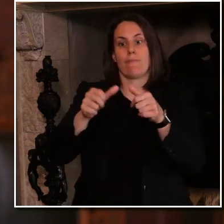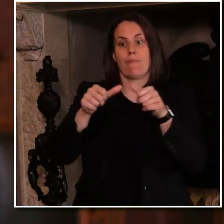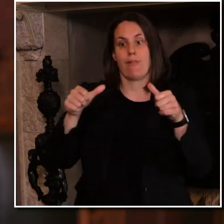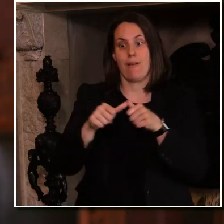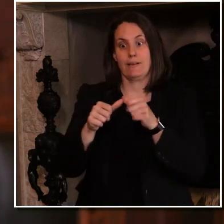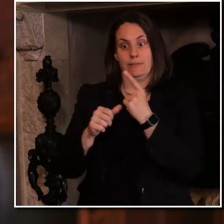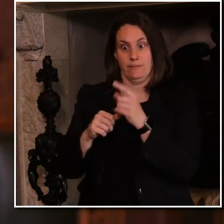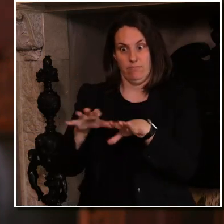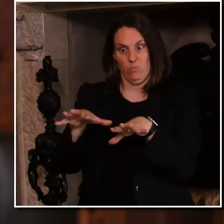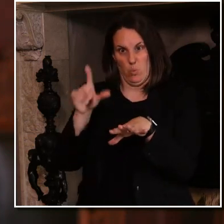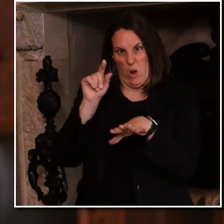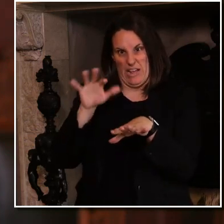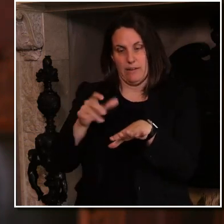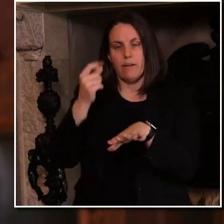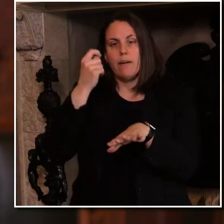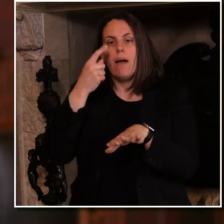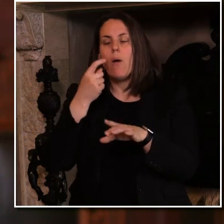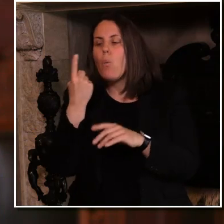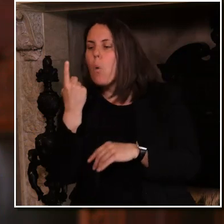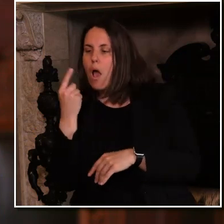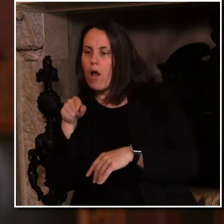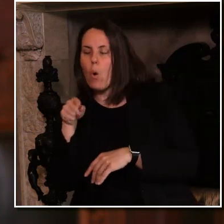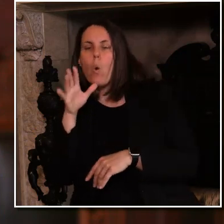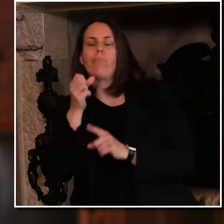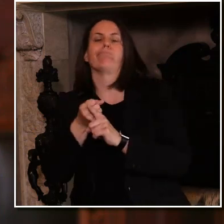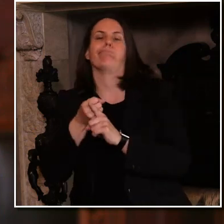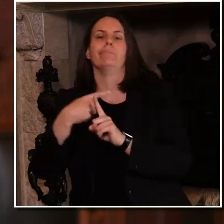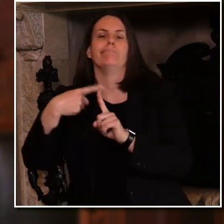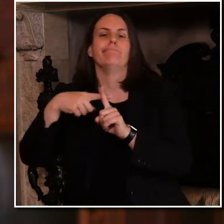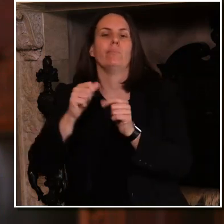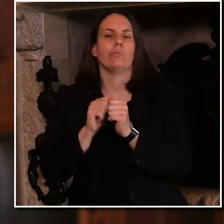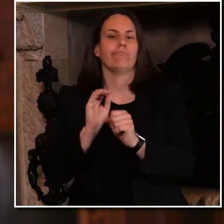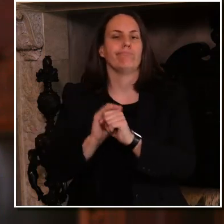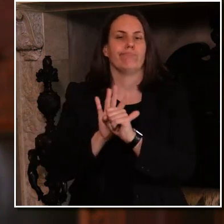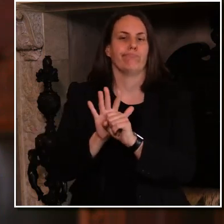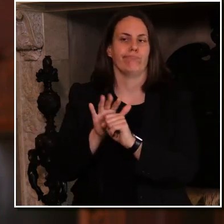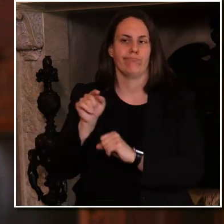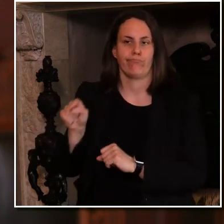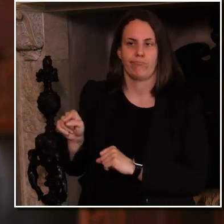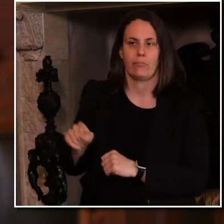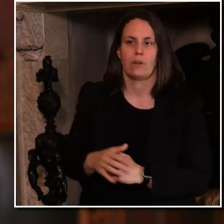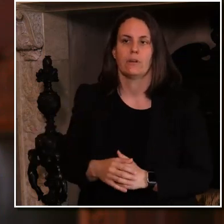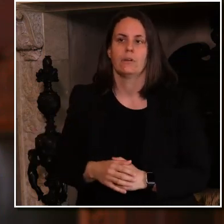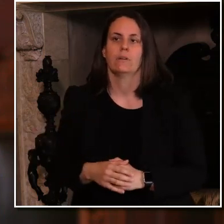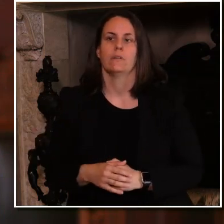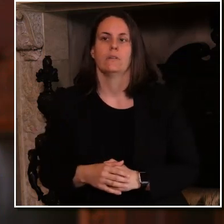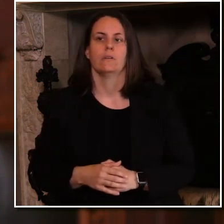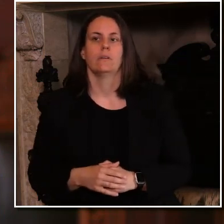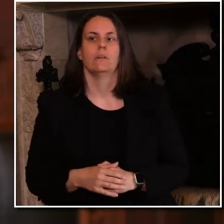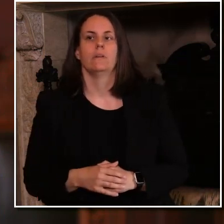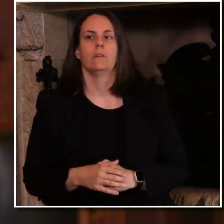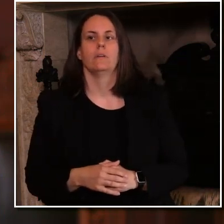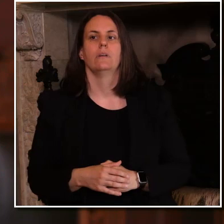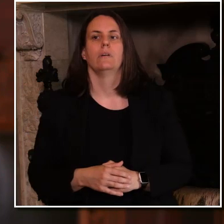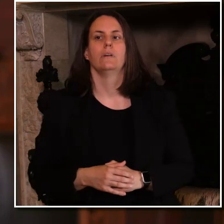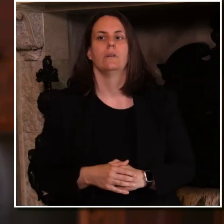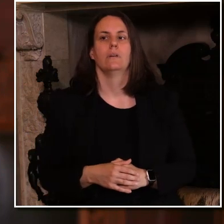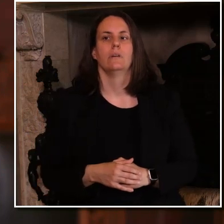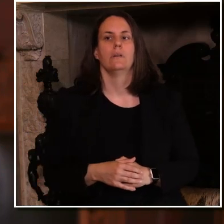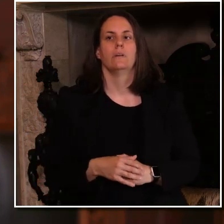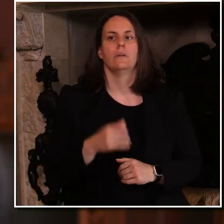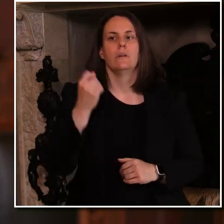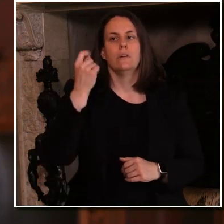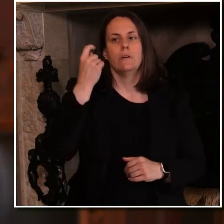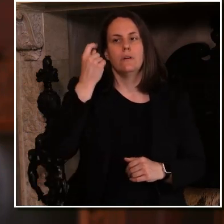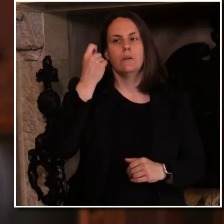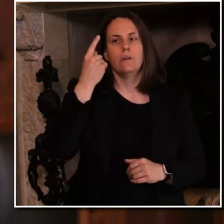have under 5 cases. But it's really important for us to be vigilant and watching them very closely and acting urgently